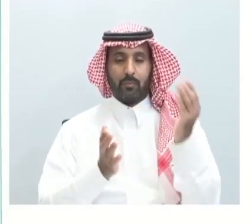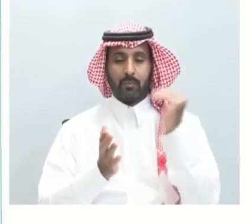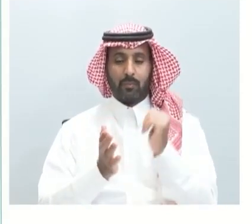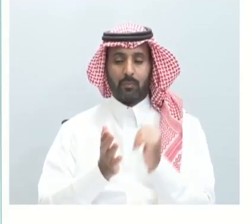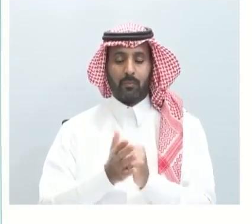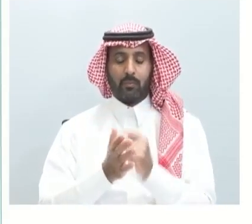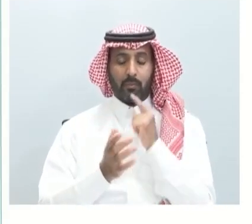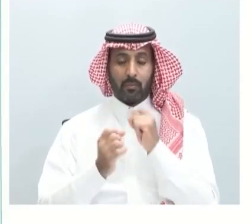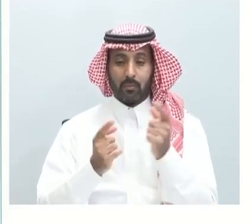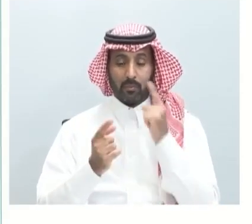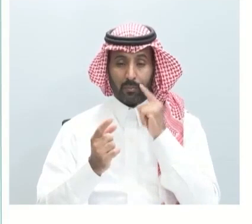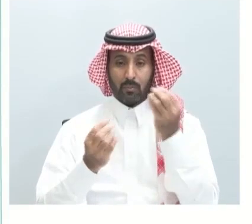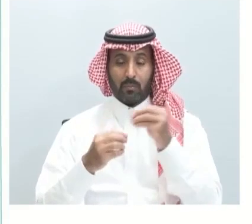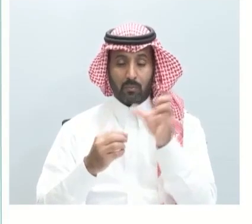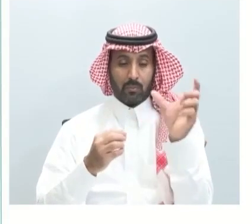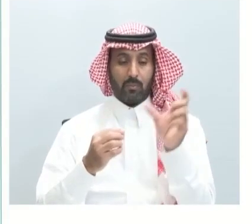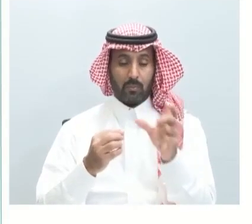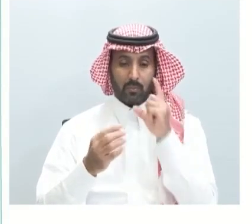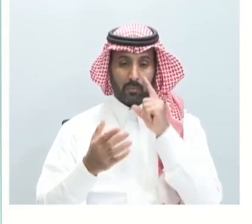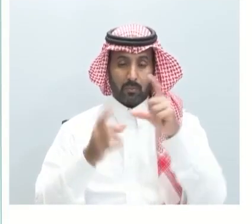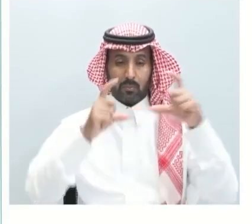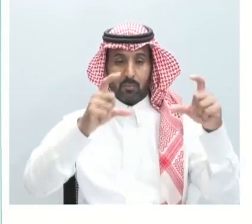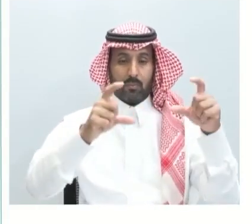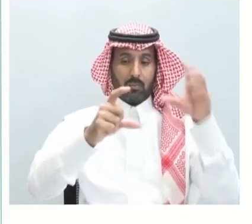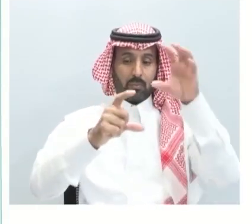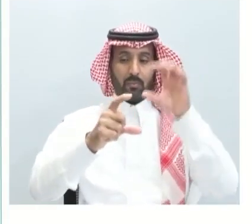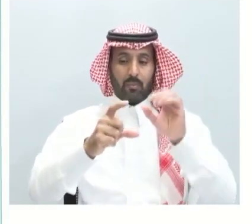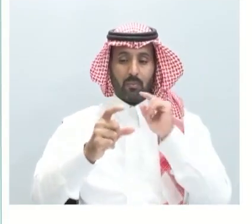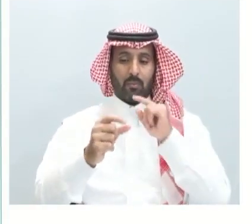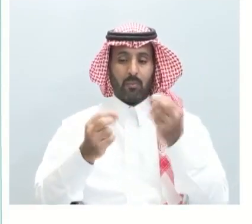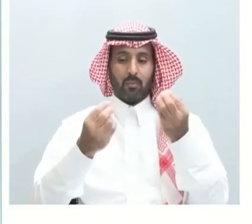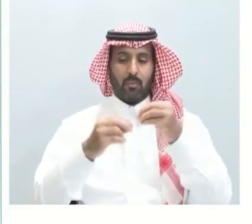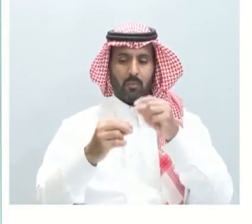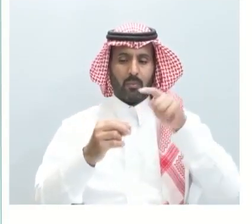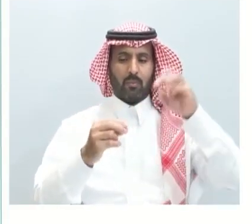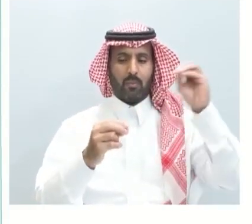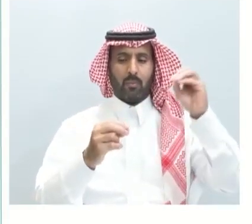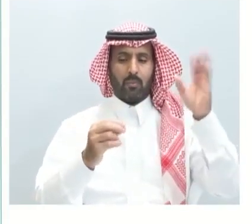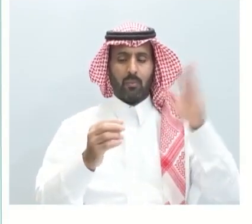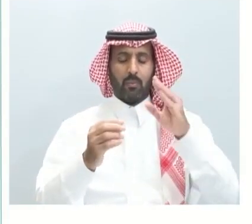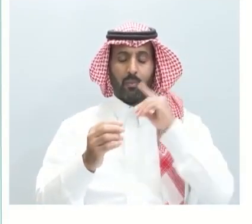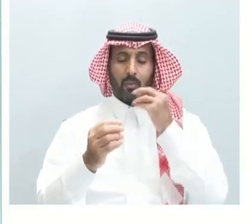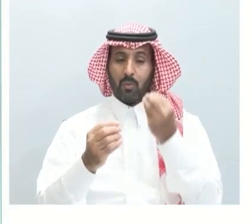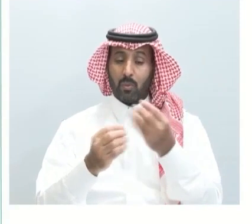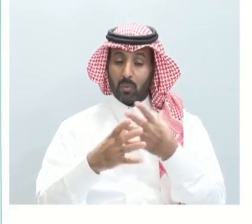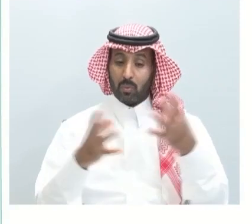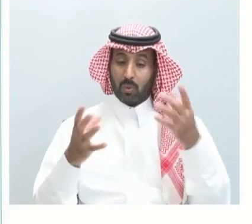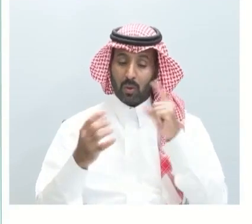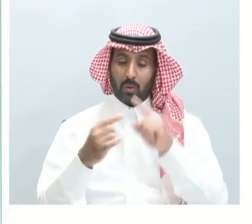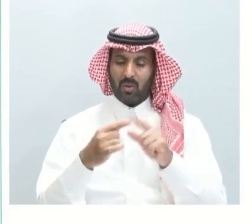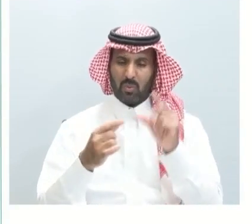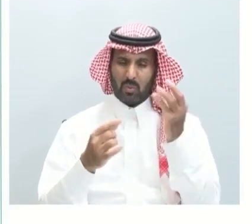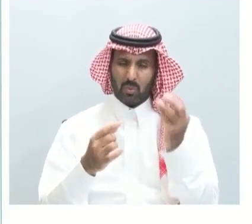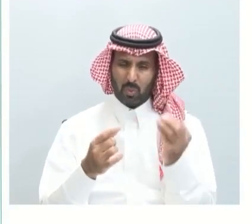question. Include the word in the parenthesis and either two or enough. If you remember, two